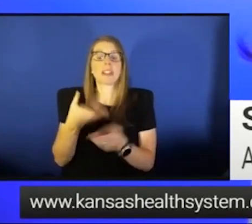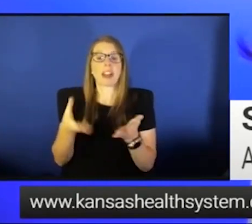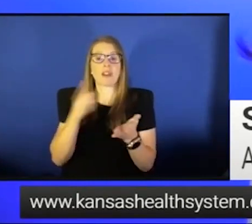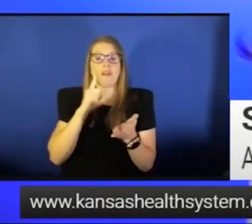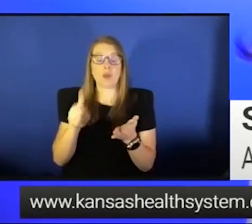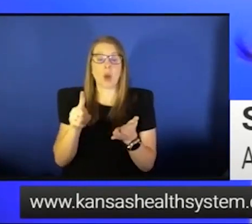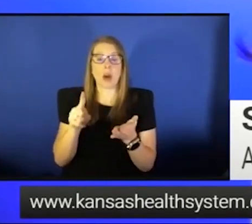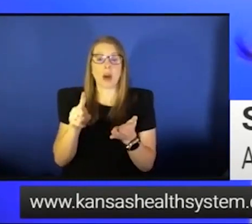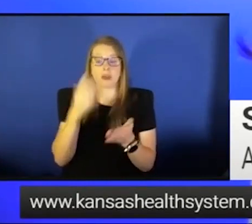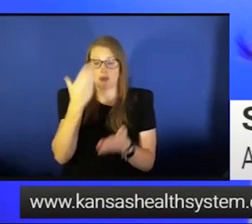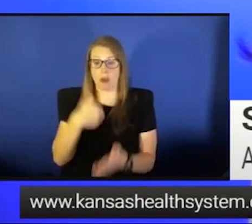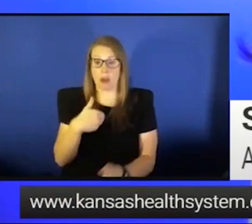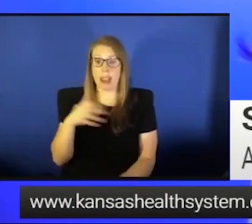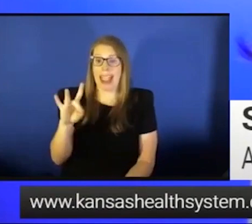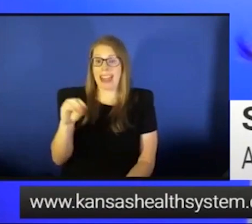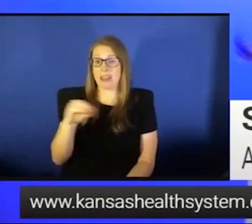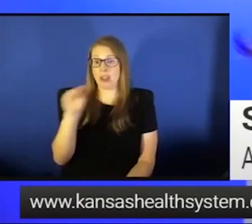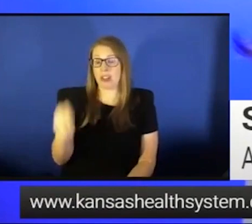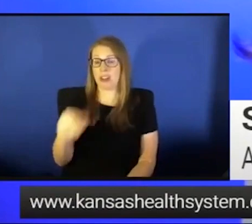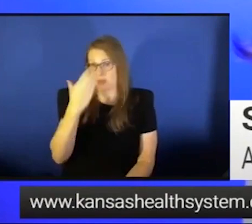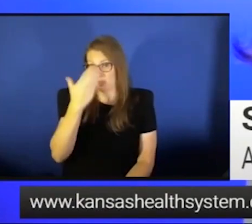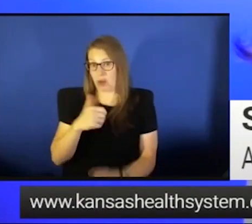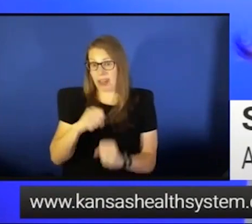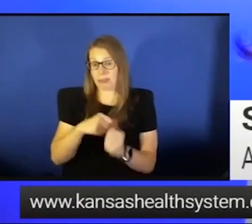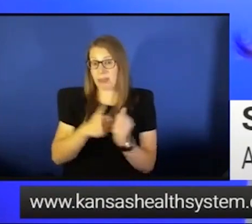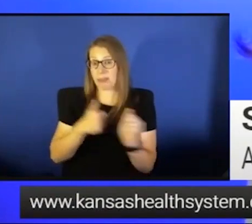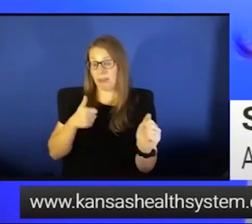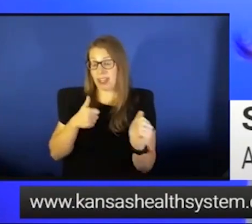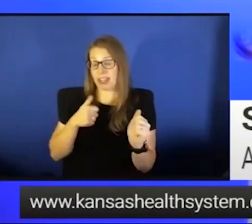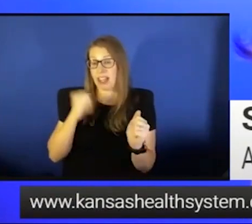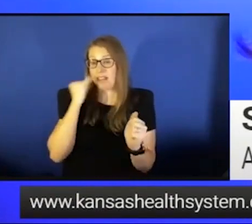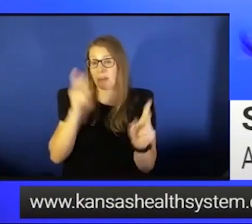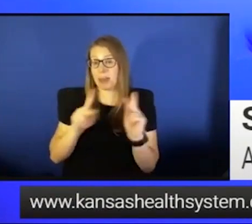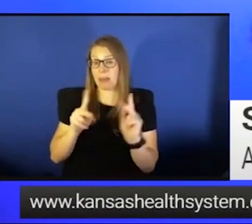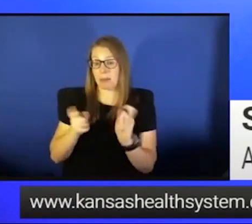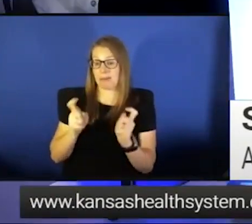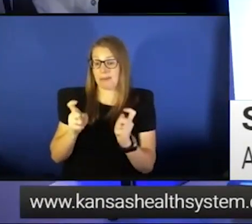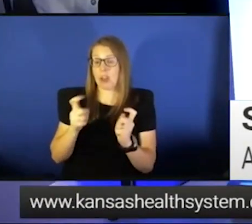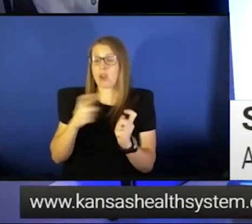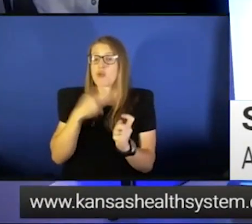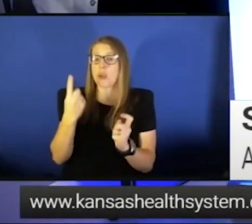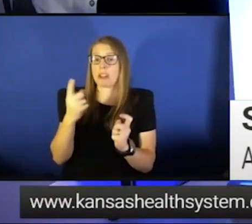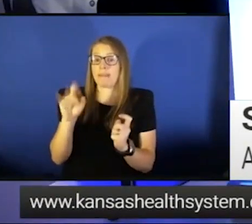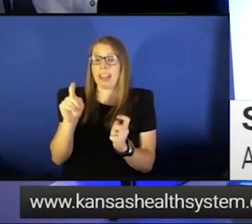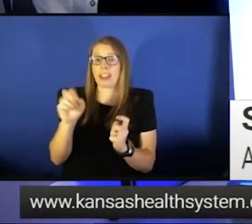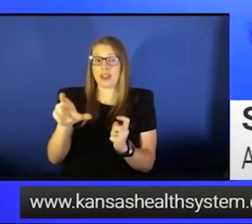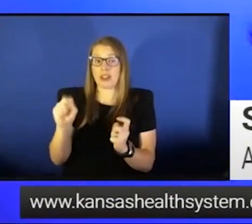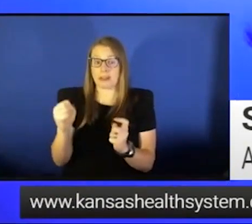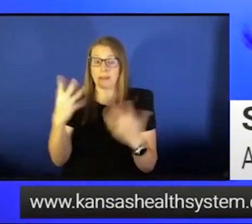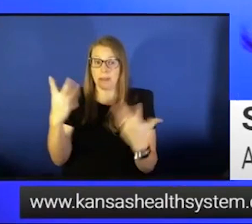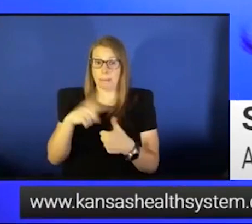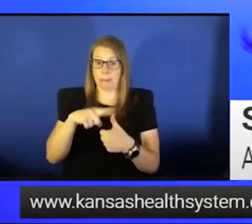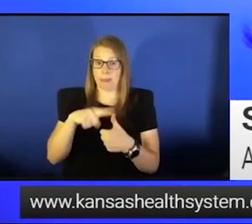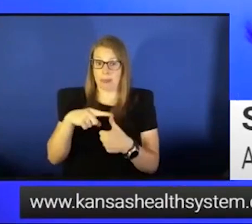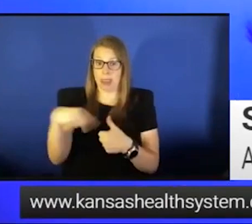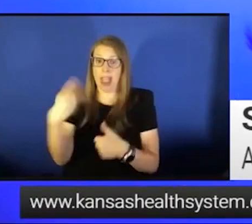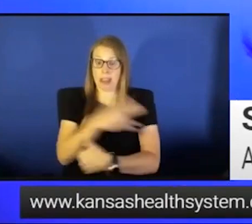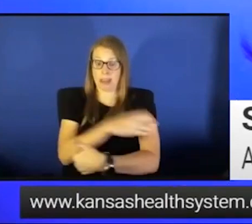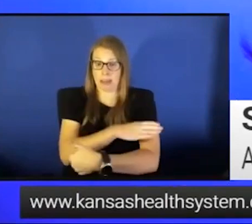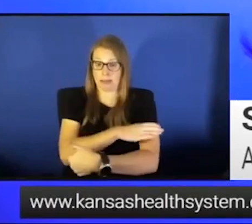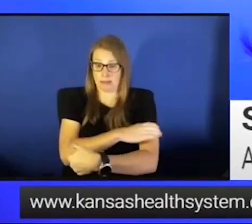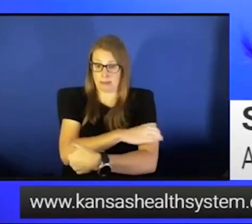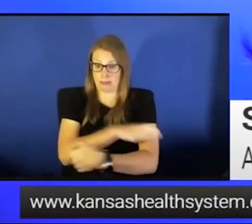that 80% of strokes can be prevented if people modify their risk factors. Which are? High blood pressure,